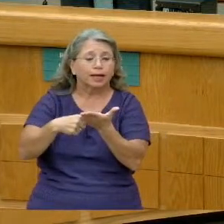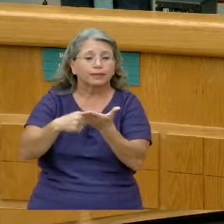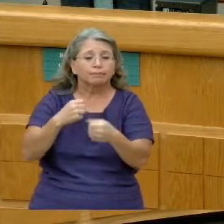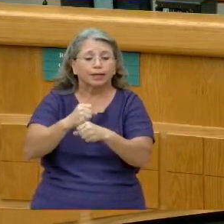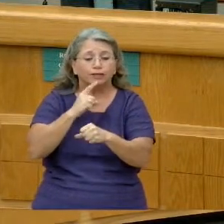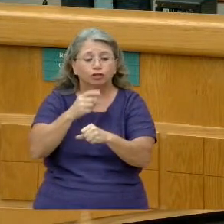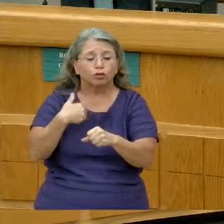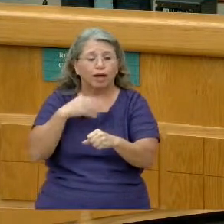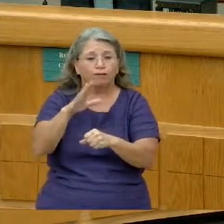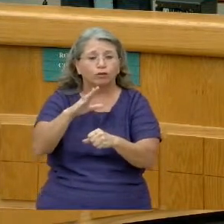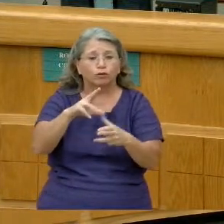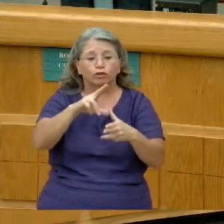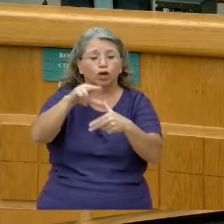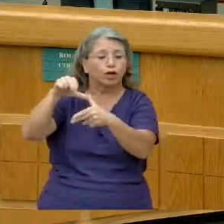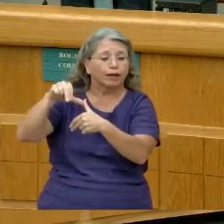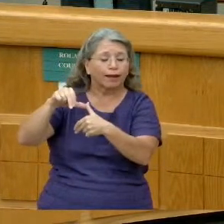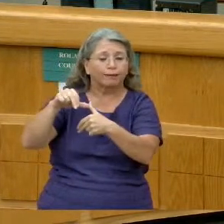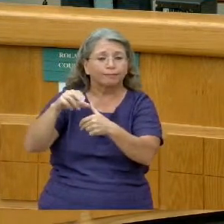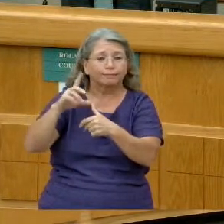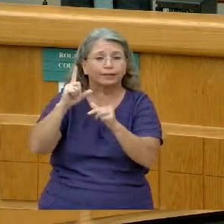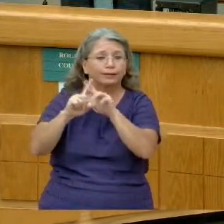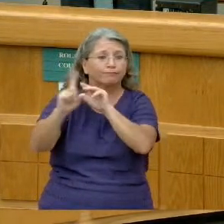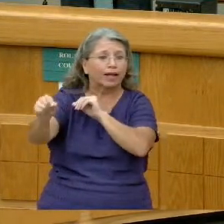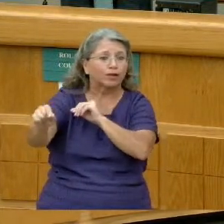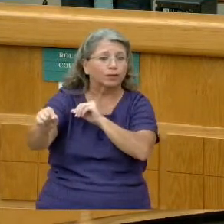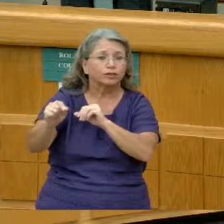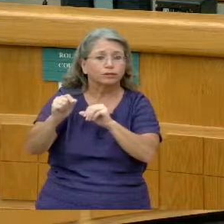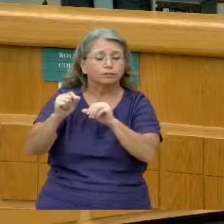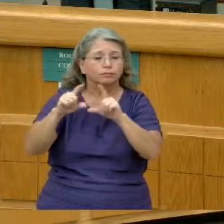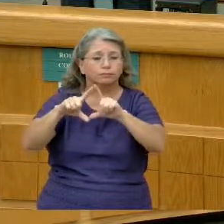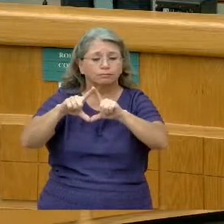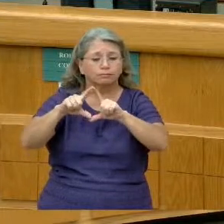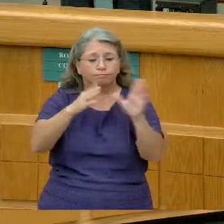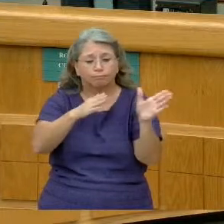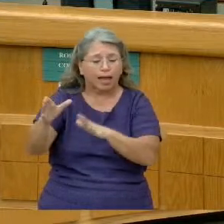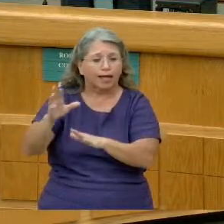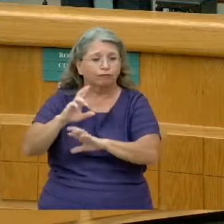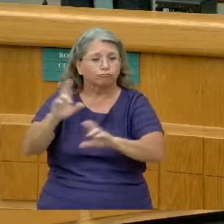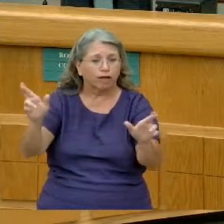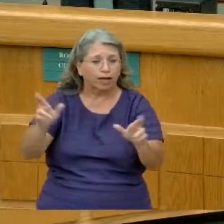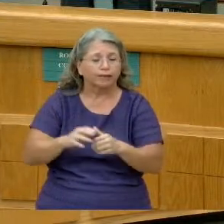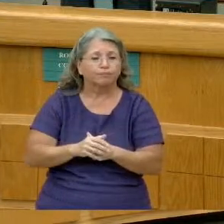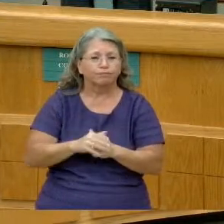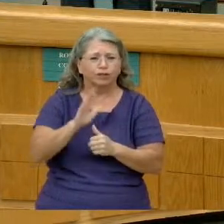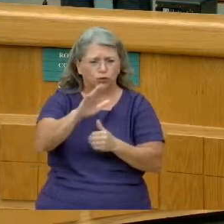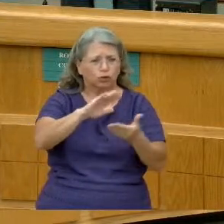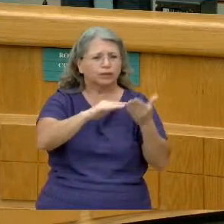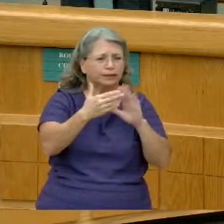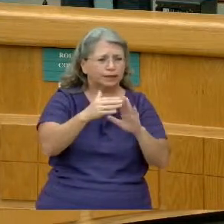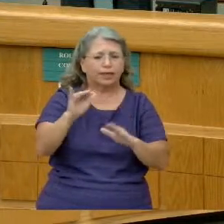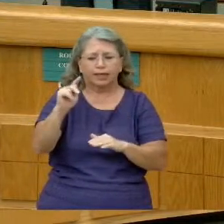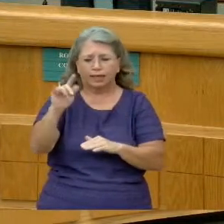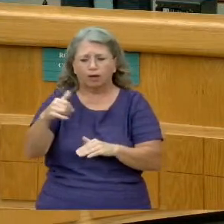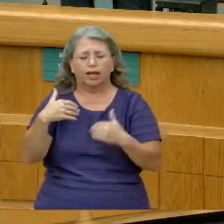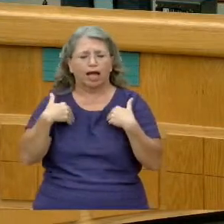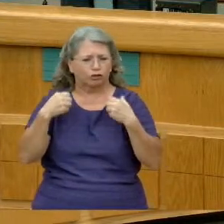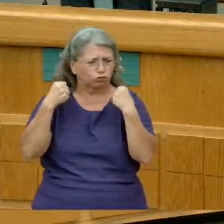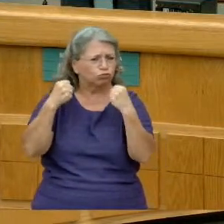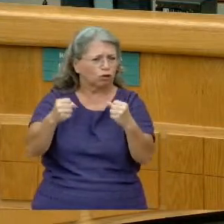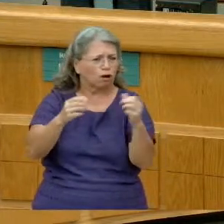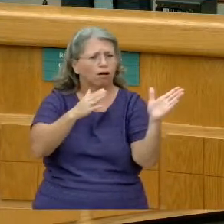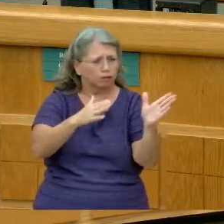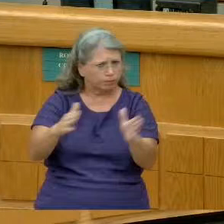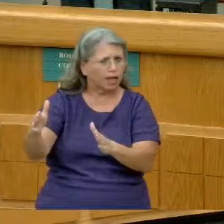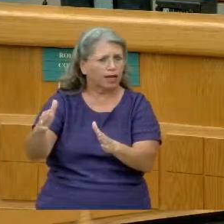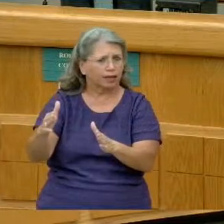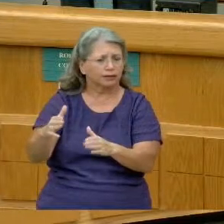storm. Your city and county have very strong, robust emergency plans. And the biggest part